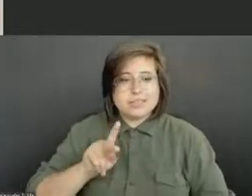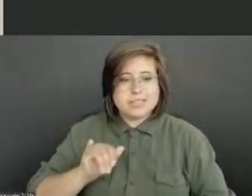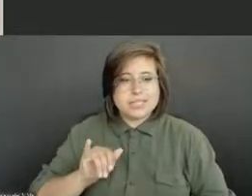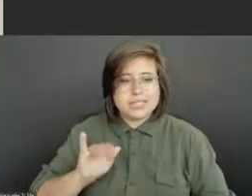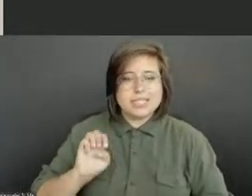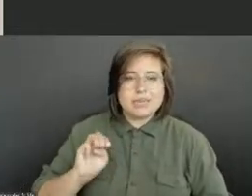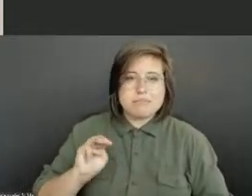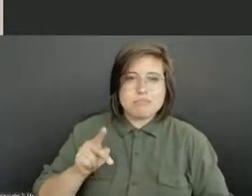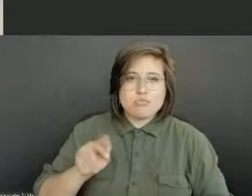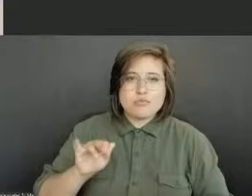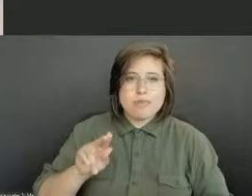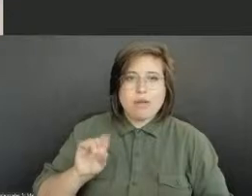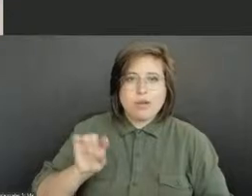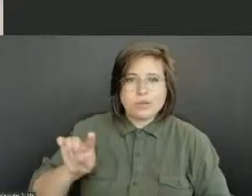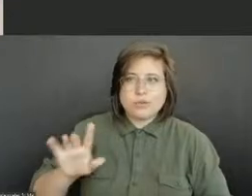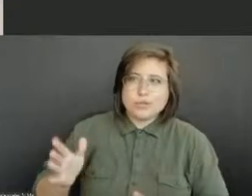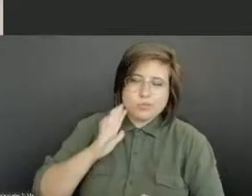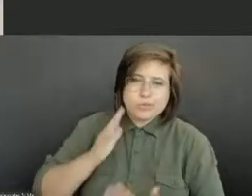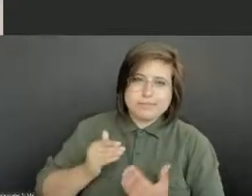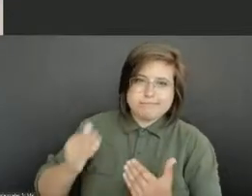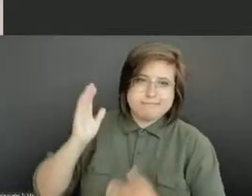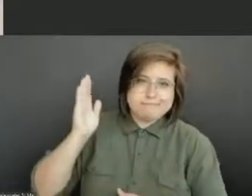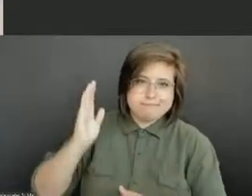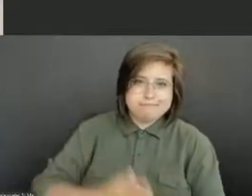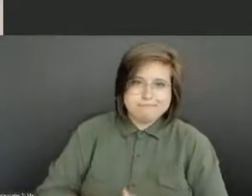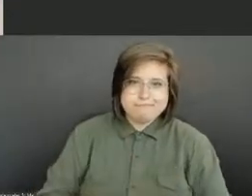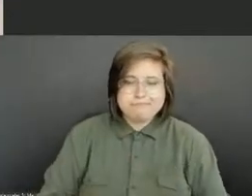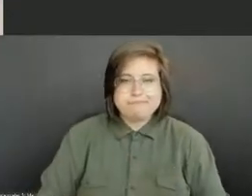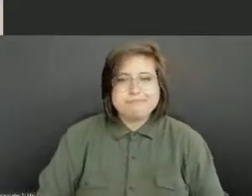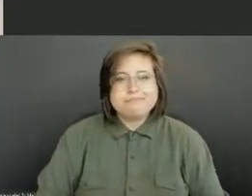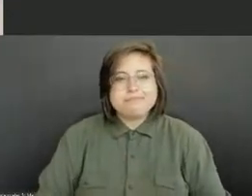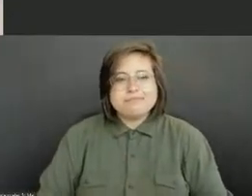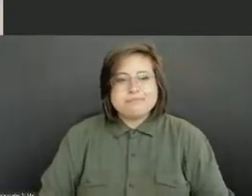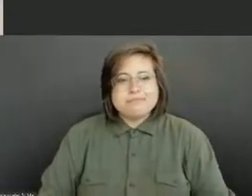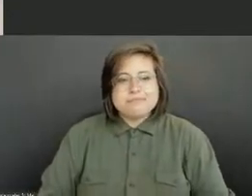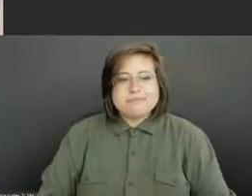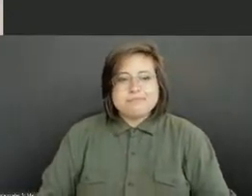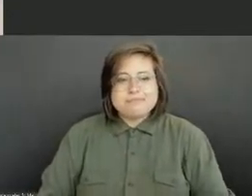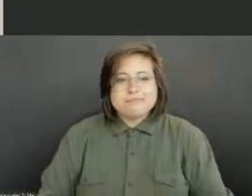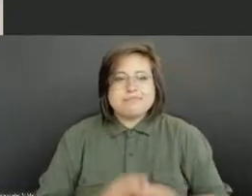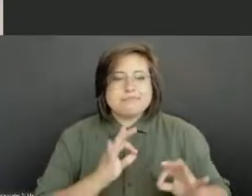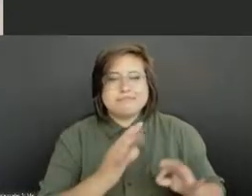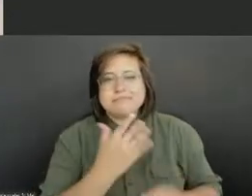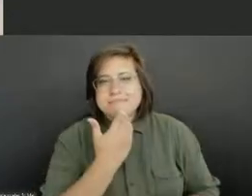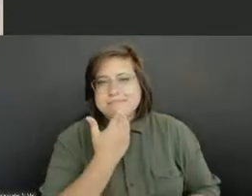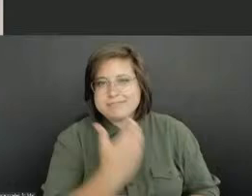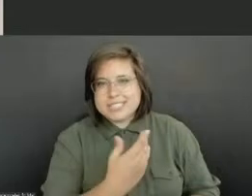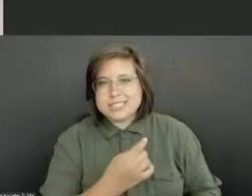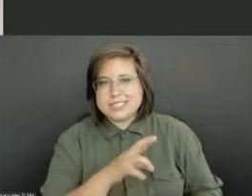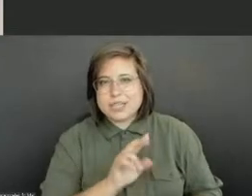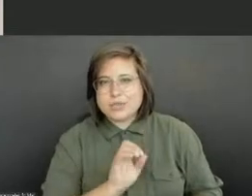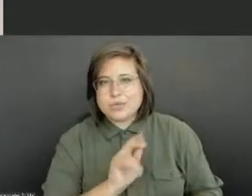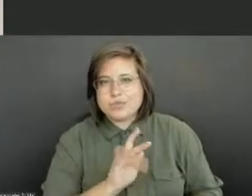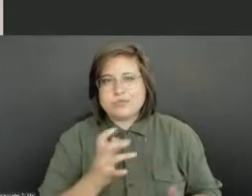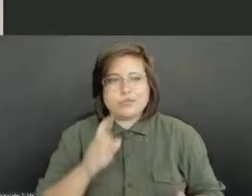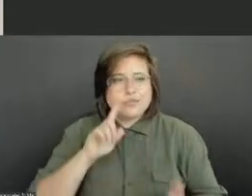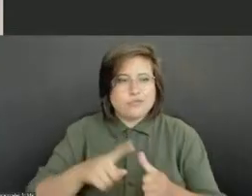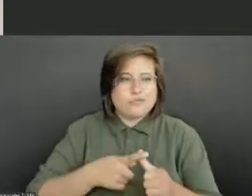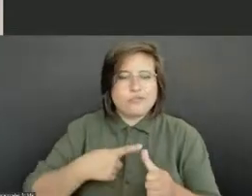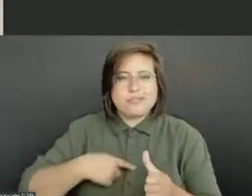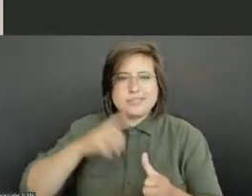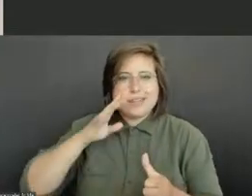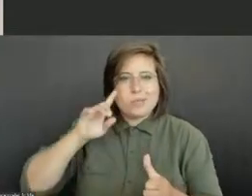to come and take it along. Thank you, Dr. Okafor, and I want to start by acknowledging